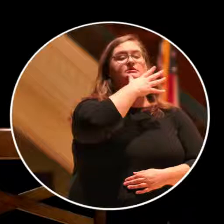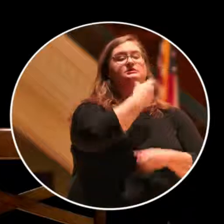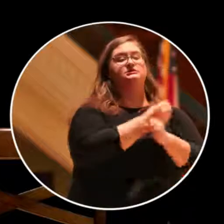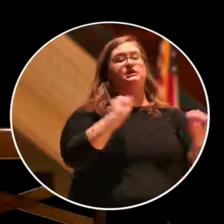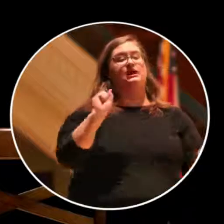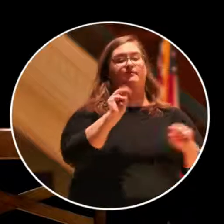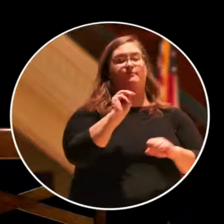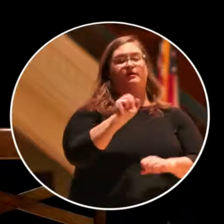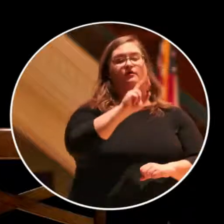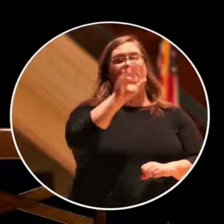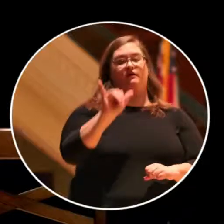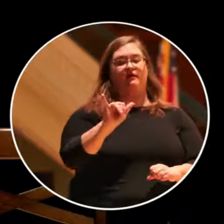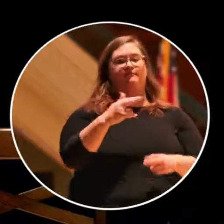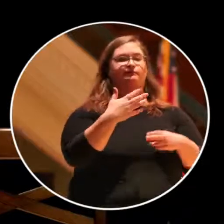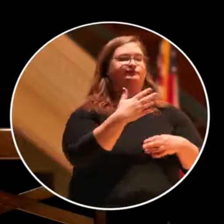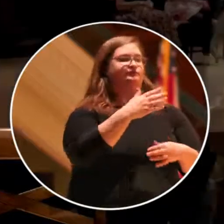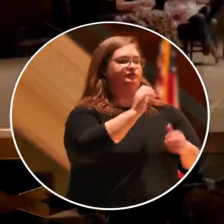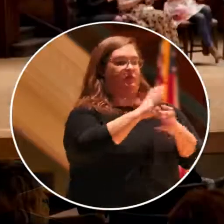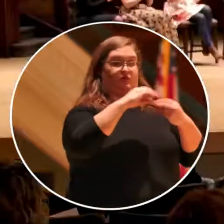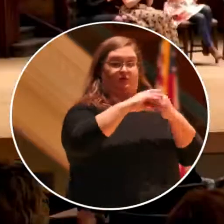welcome Jean Arnold.